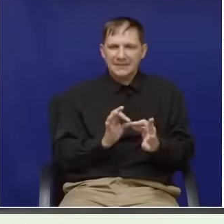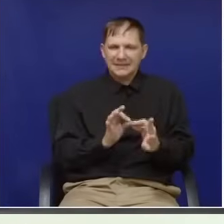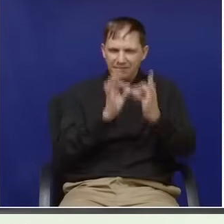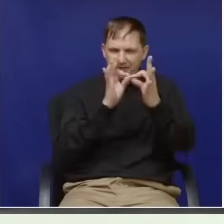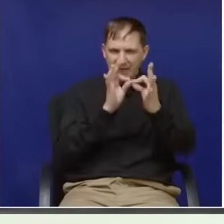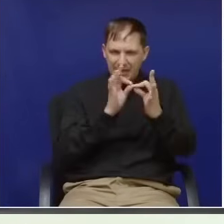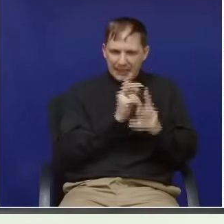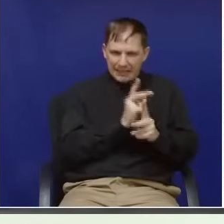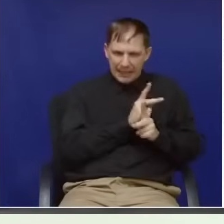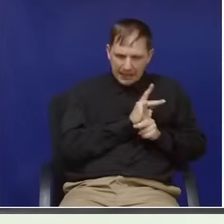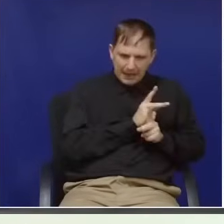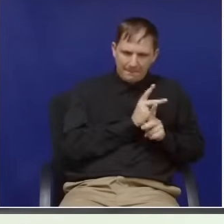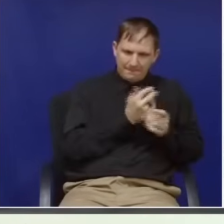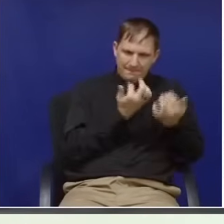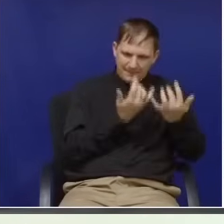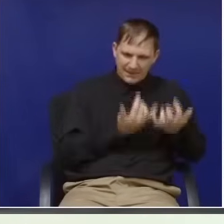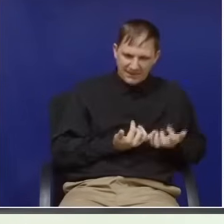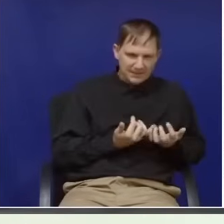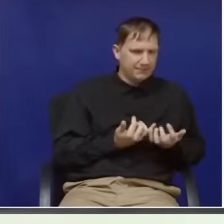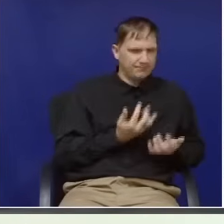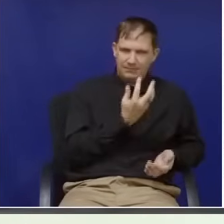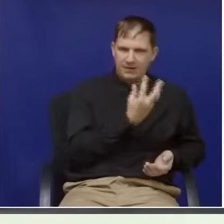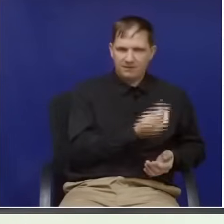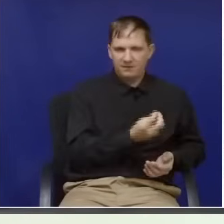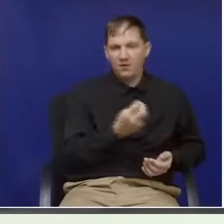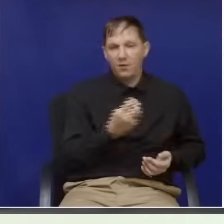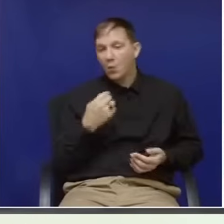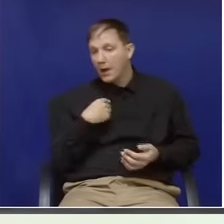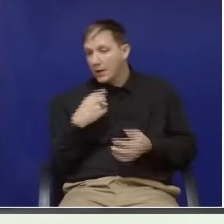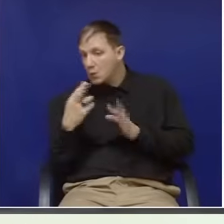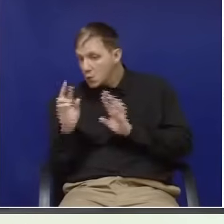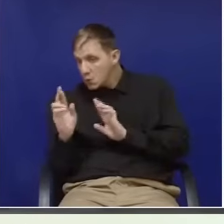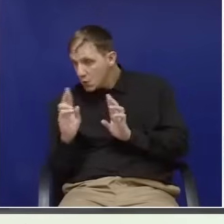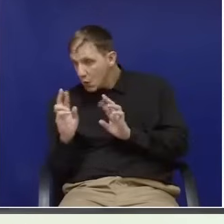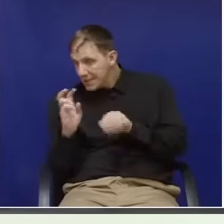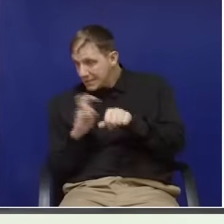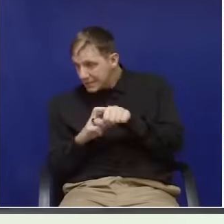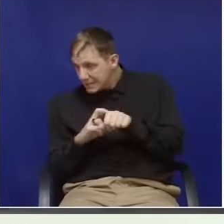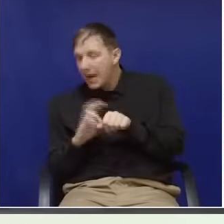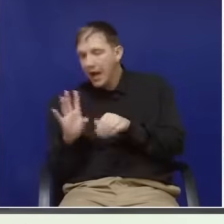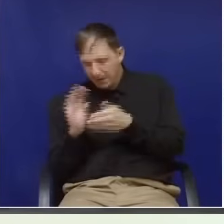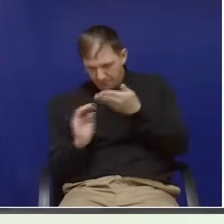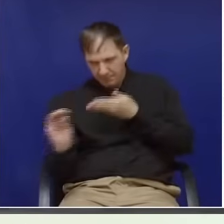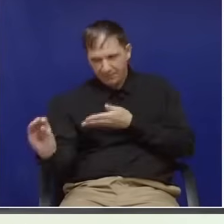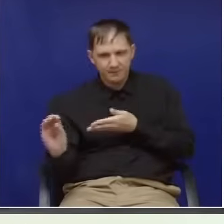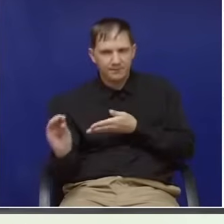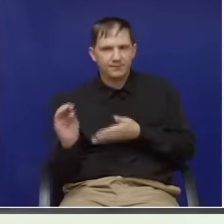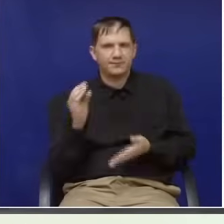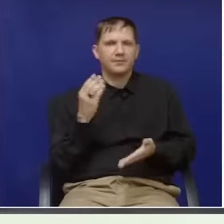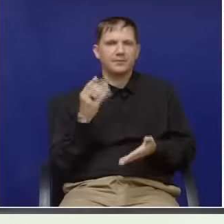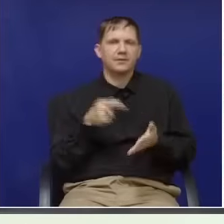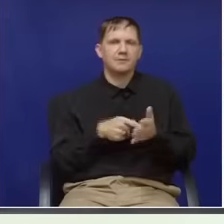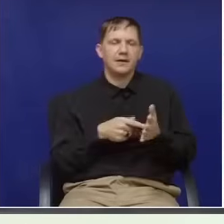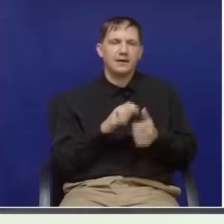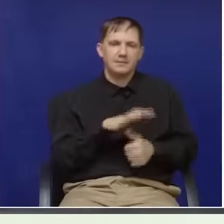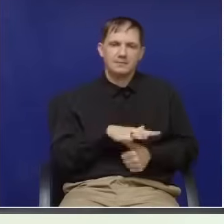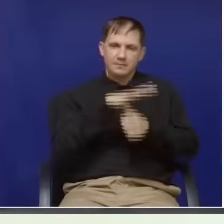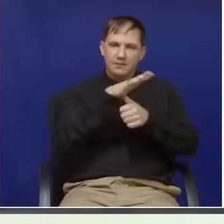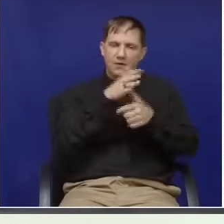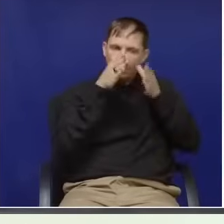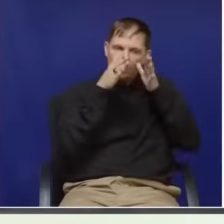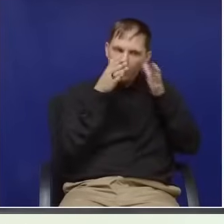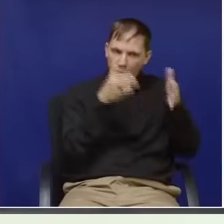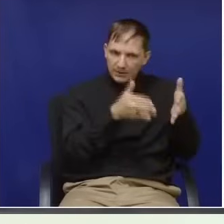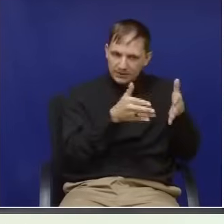but they are given budget as and when it is necessary. This reset agenda and real prioritization that we